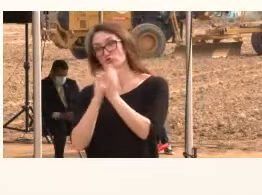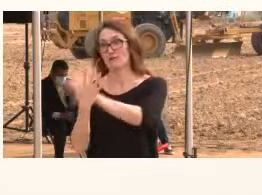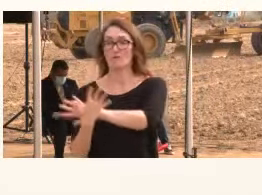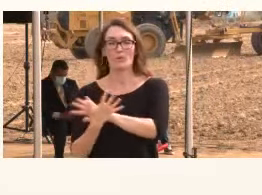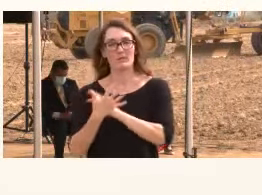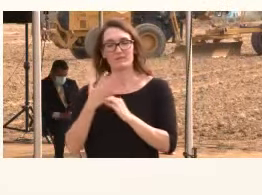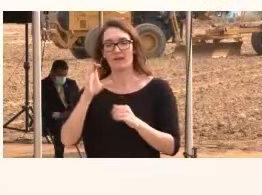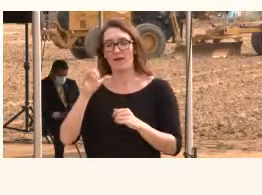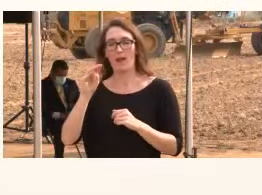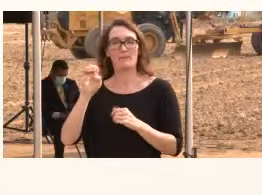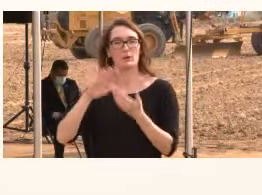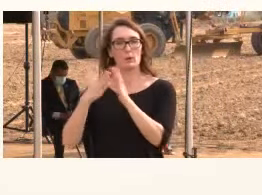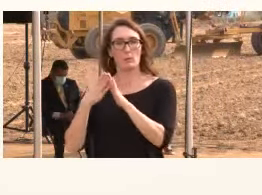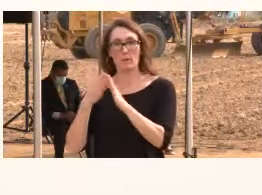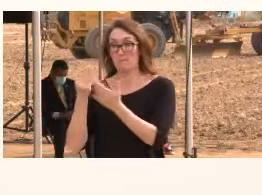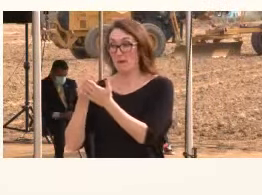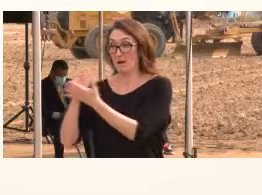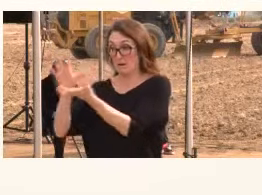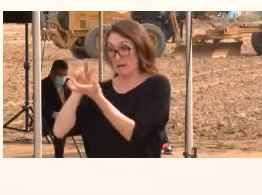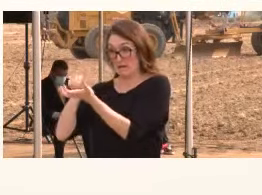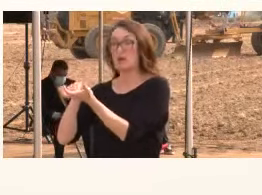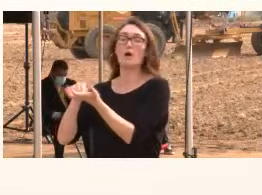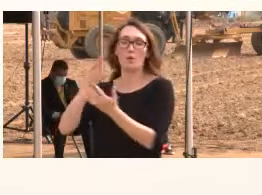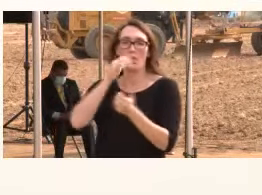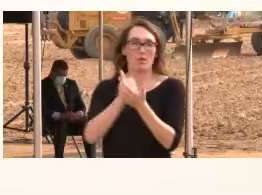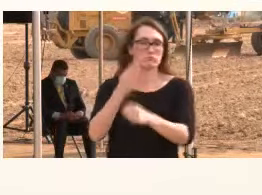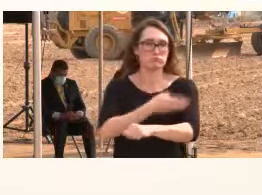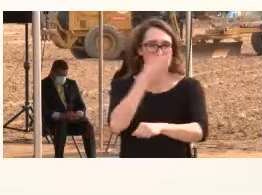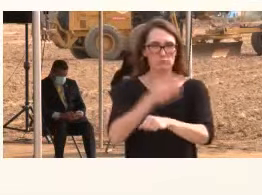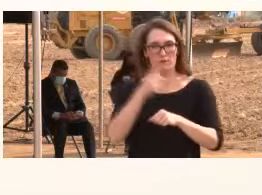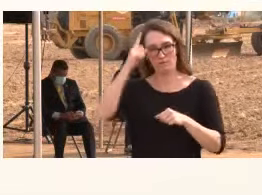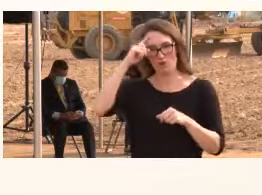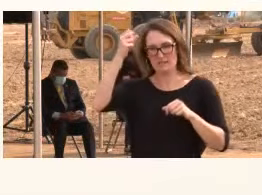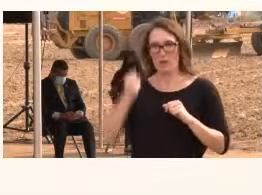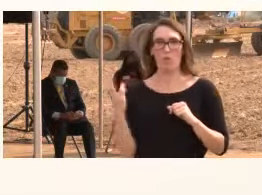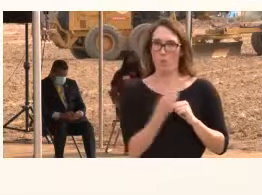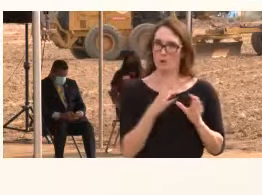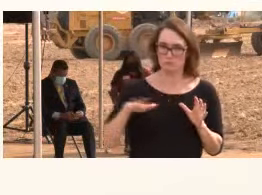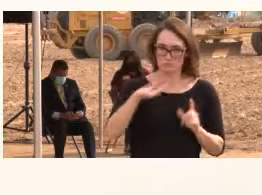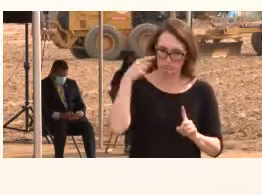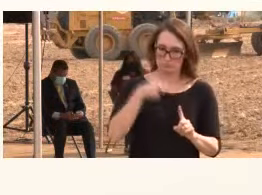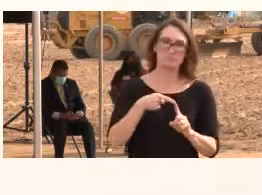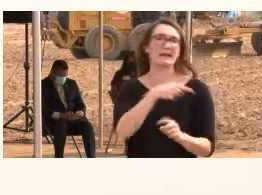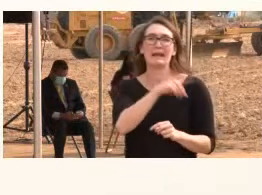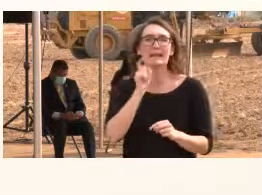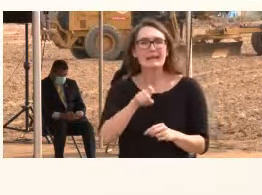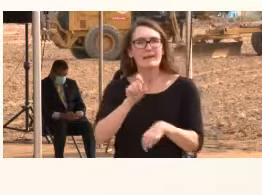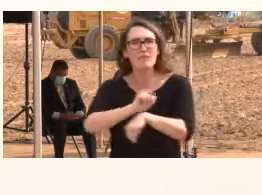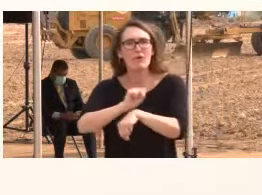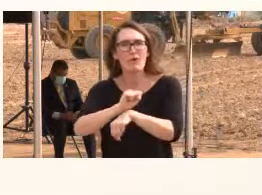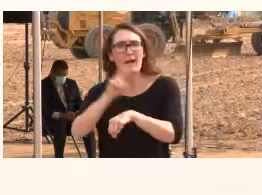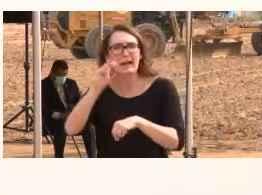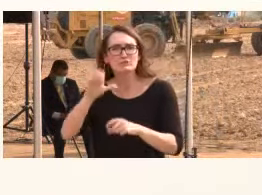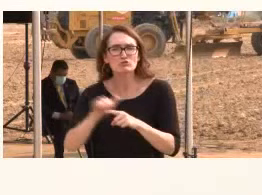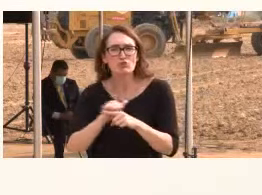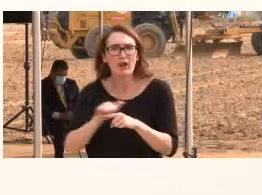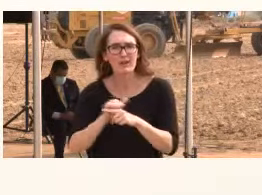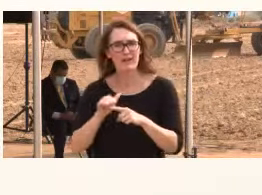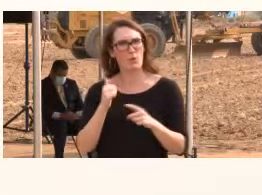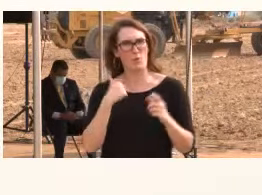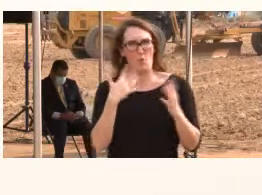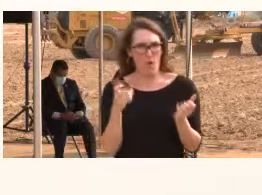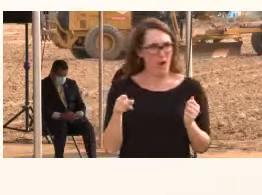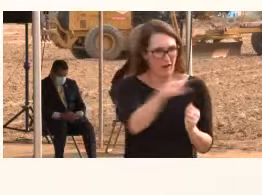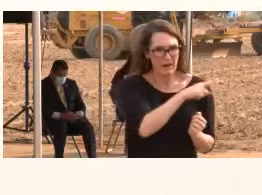campus is part of the Southwest Pacific Plan and is focused on much-needed vocational training that will provide the workforce that will be